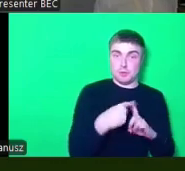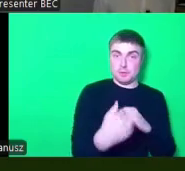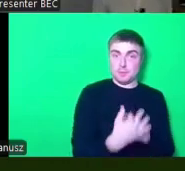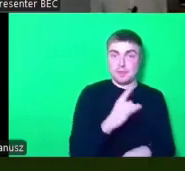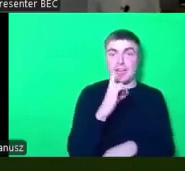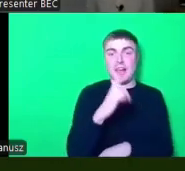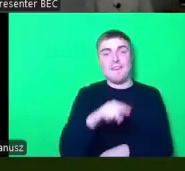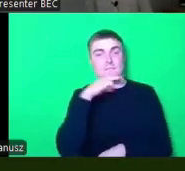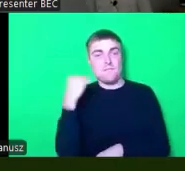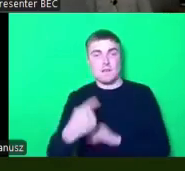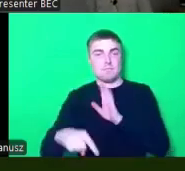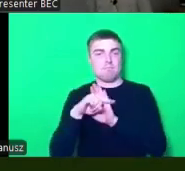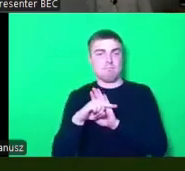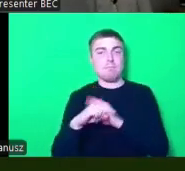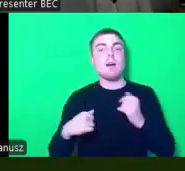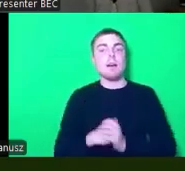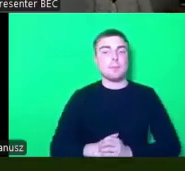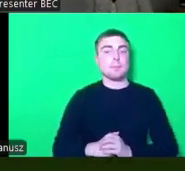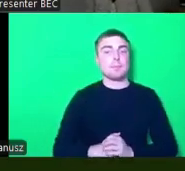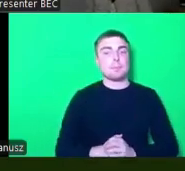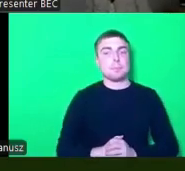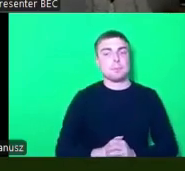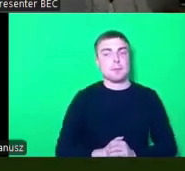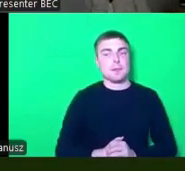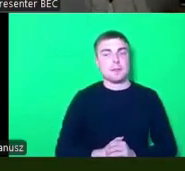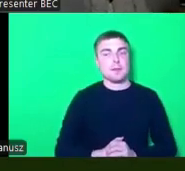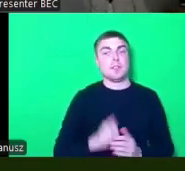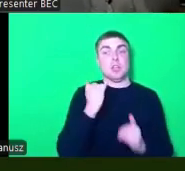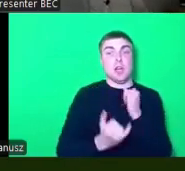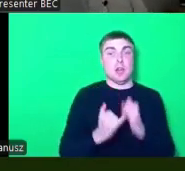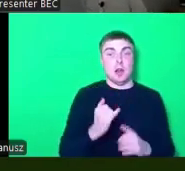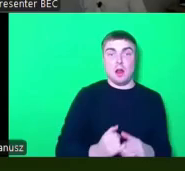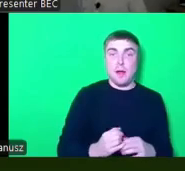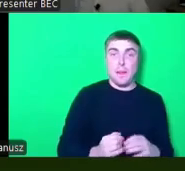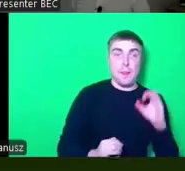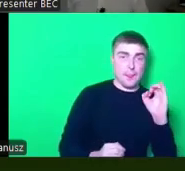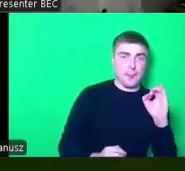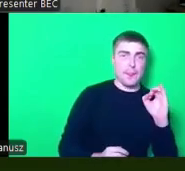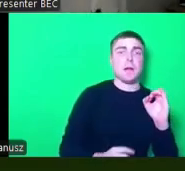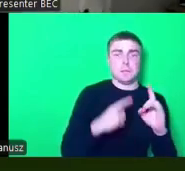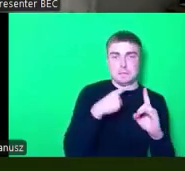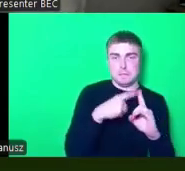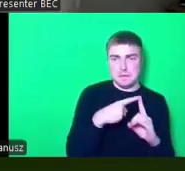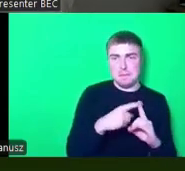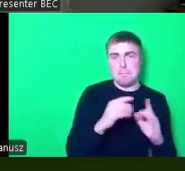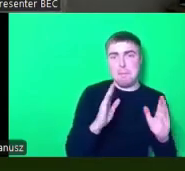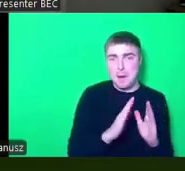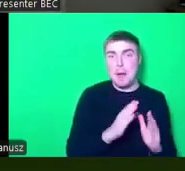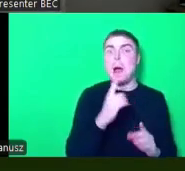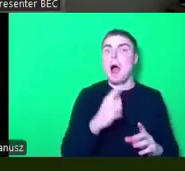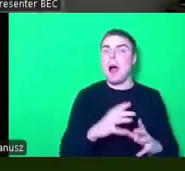circle, the larger effect. So you see that for several of these ecosystem